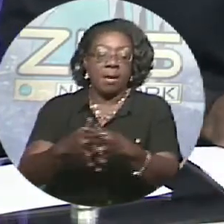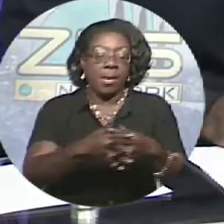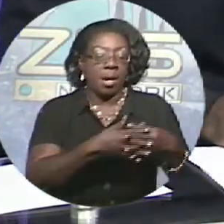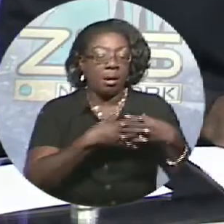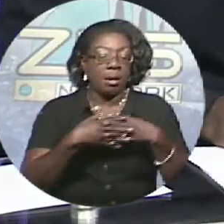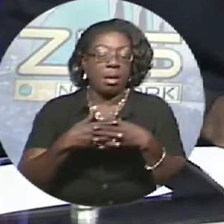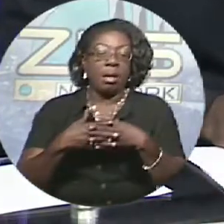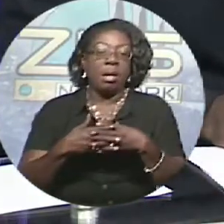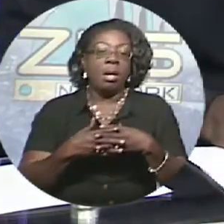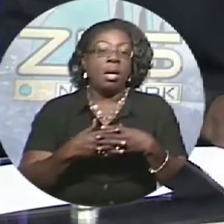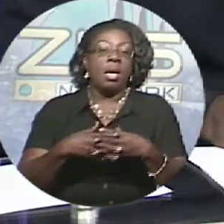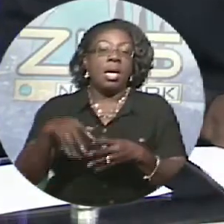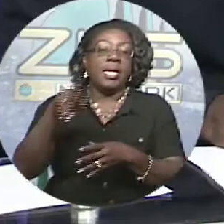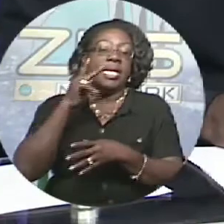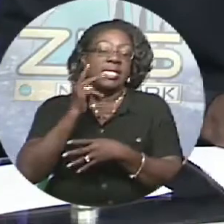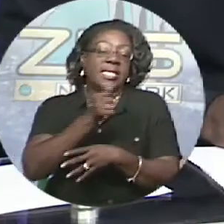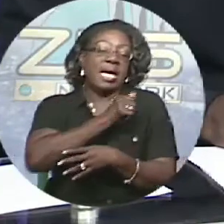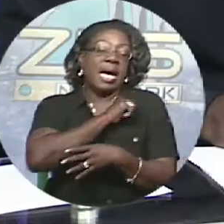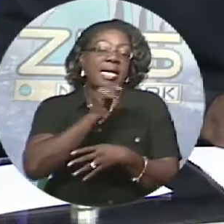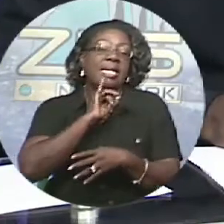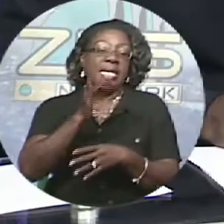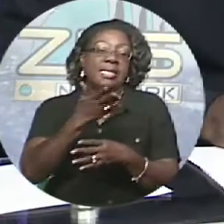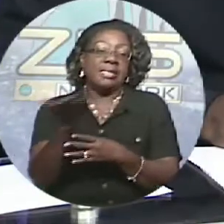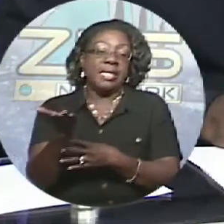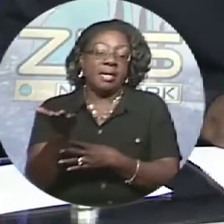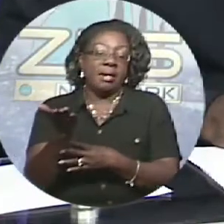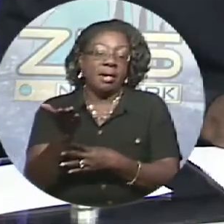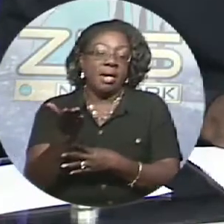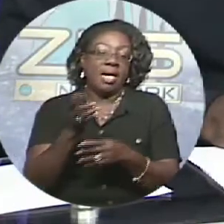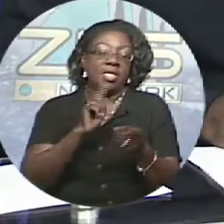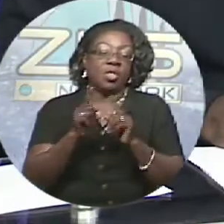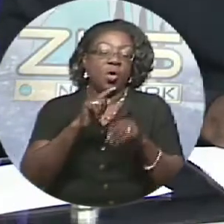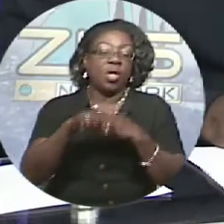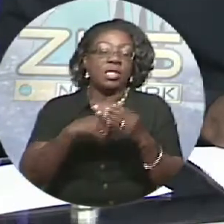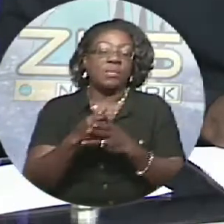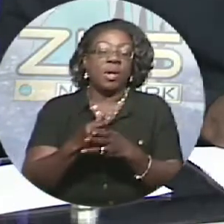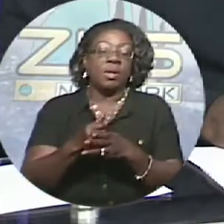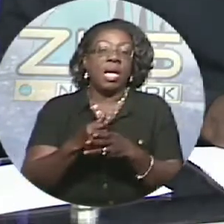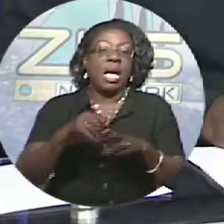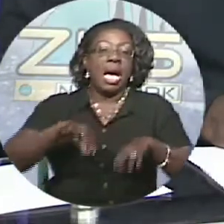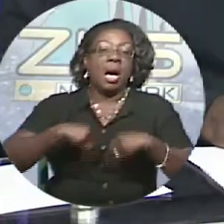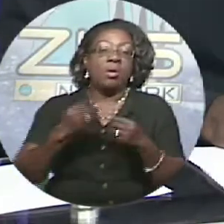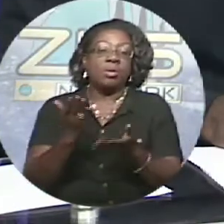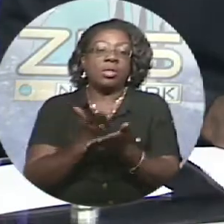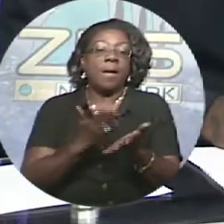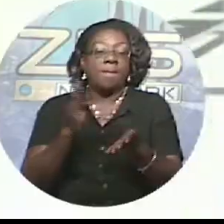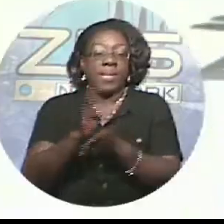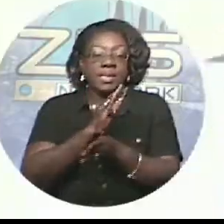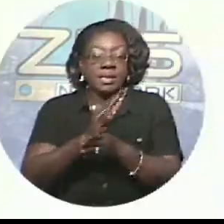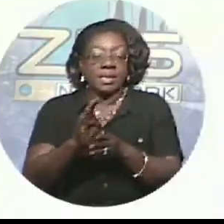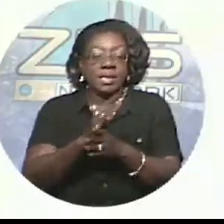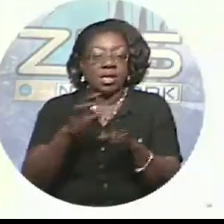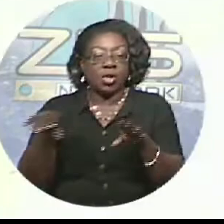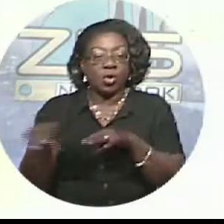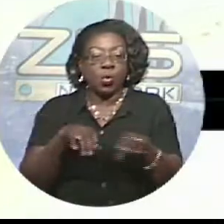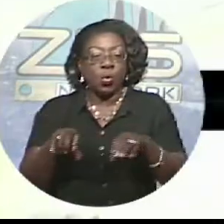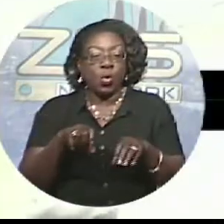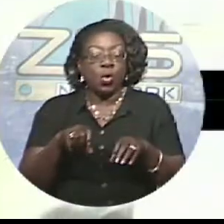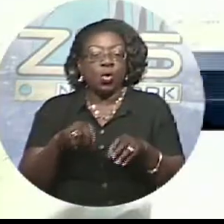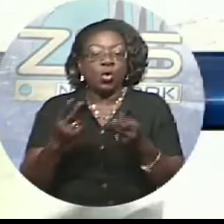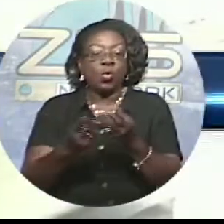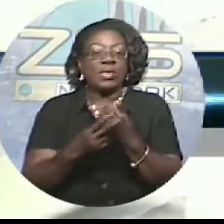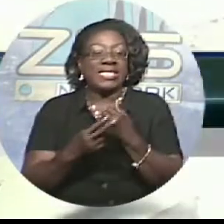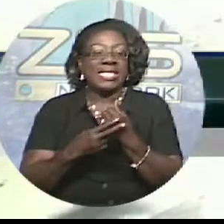Adderley is in Florida, and she talks to officials of a leading hotel brand on the measures they have implemented. Just mention Florida,